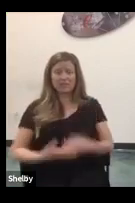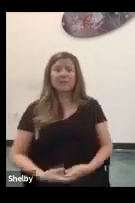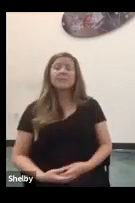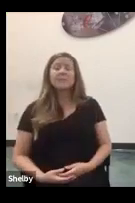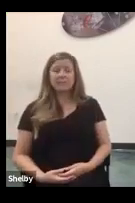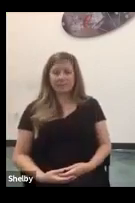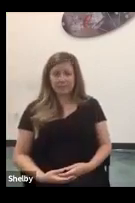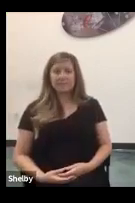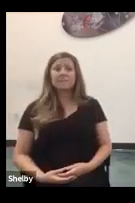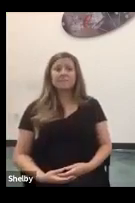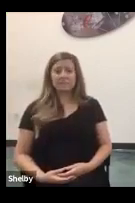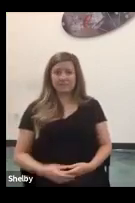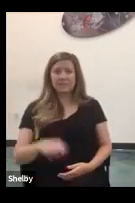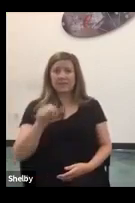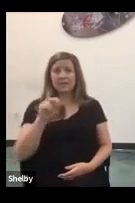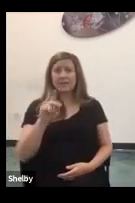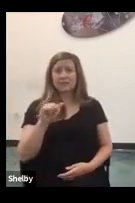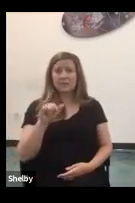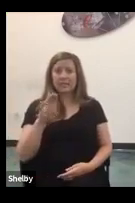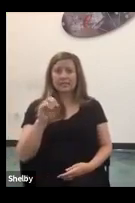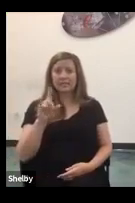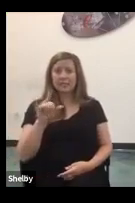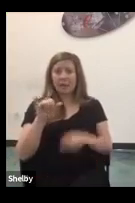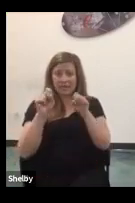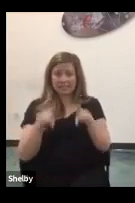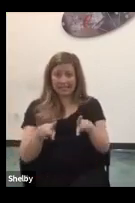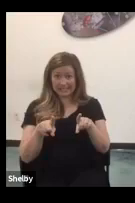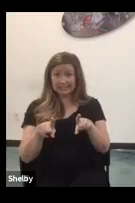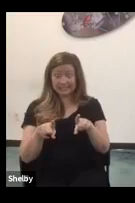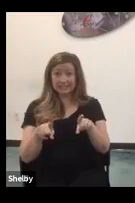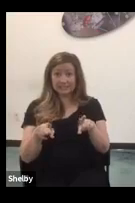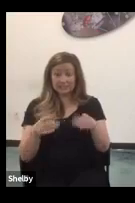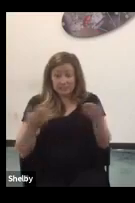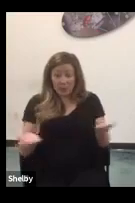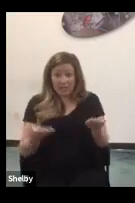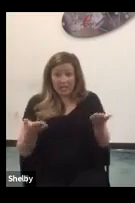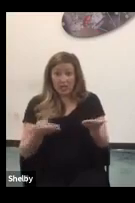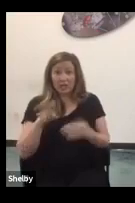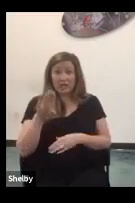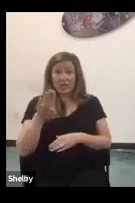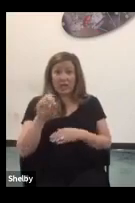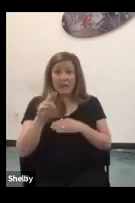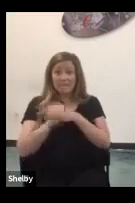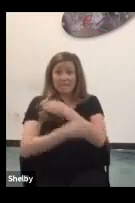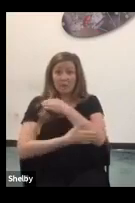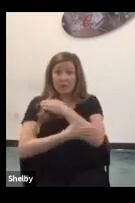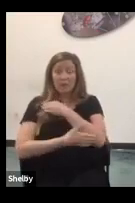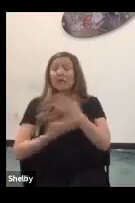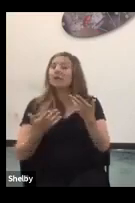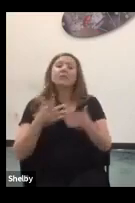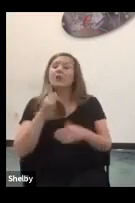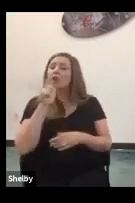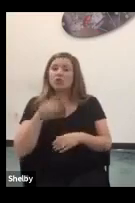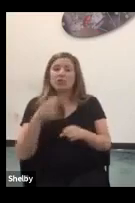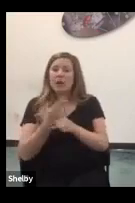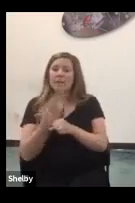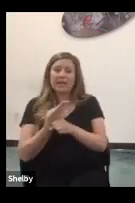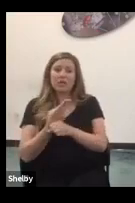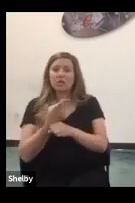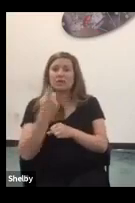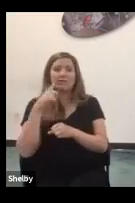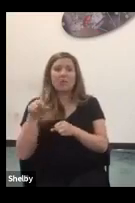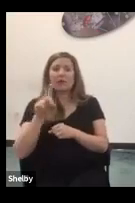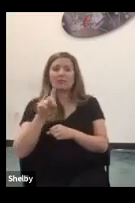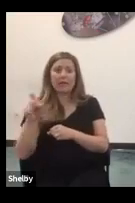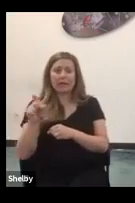antibody tests exist. They exist in Boone County. They should not be used to diagnose active infection. And so I could talk about antibody testing